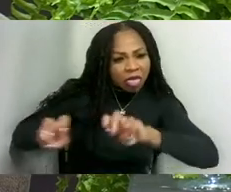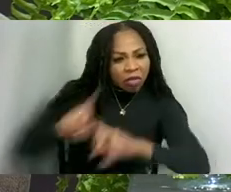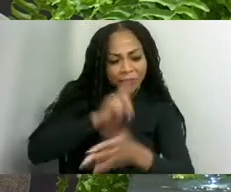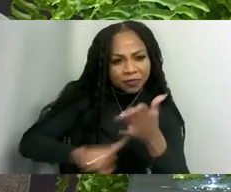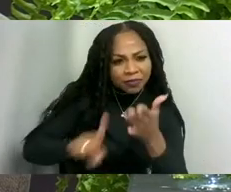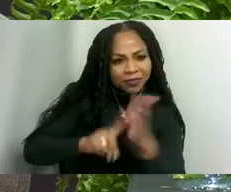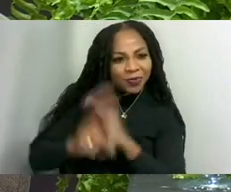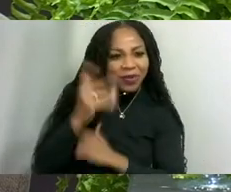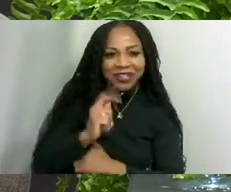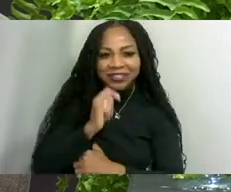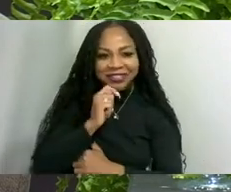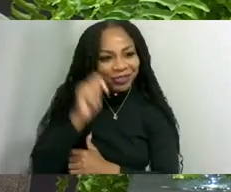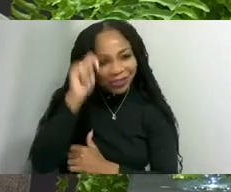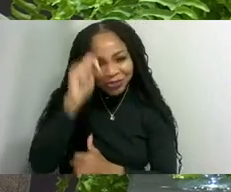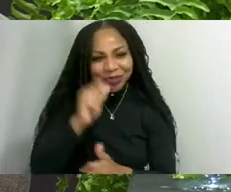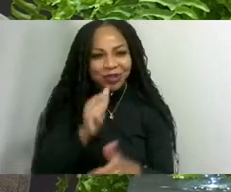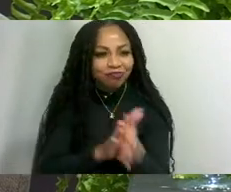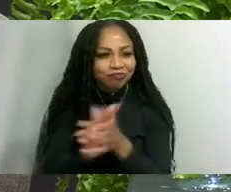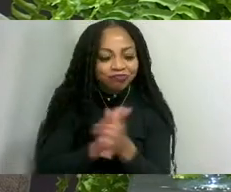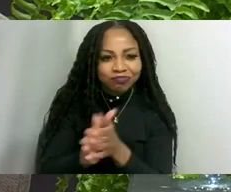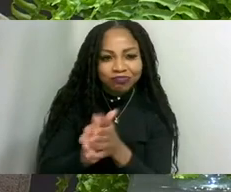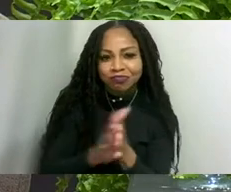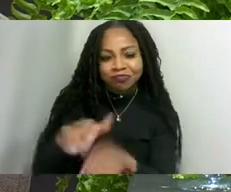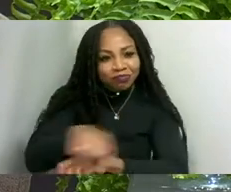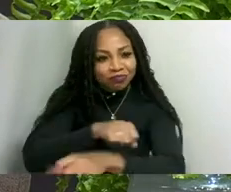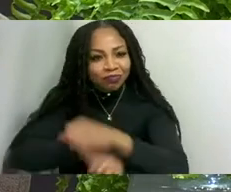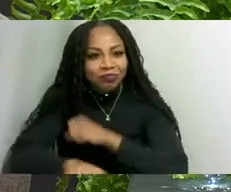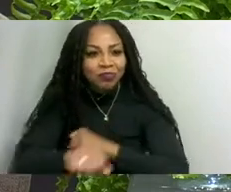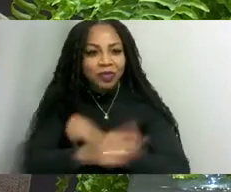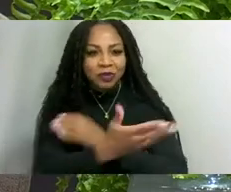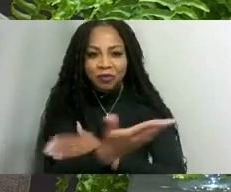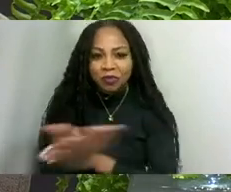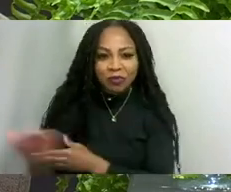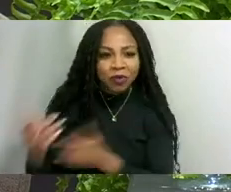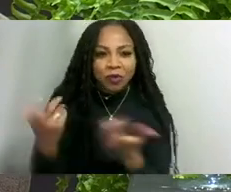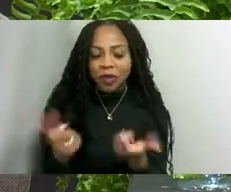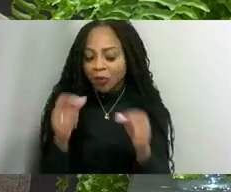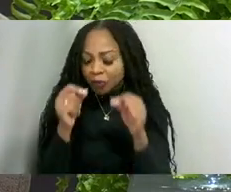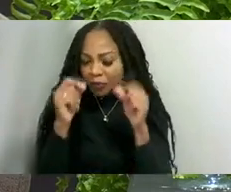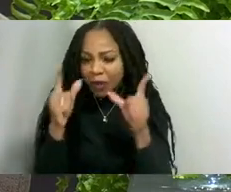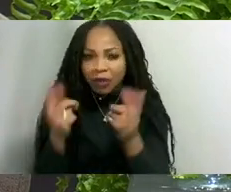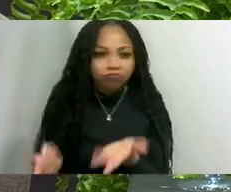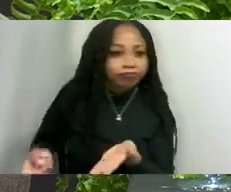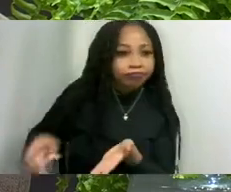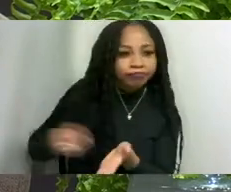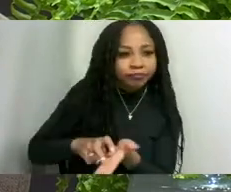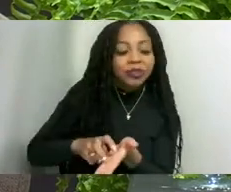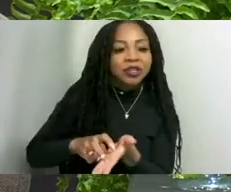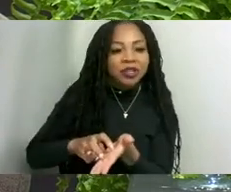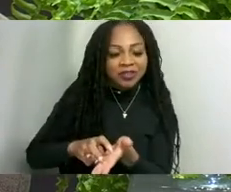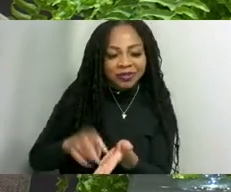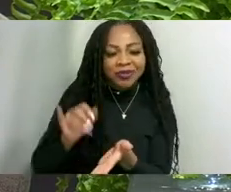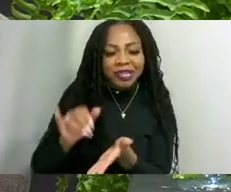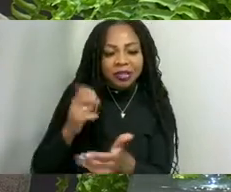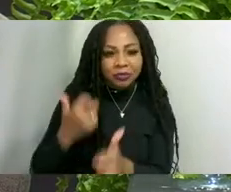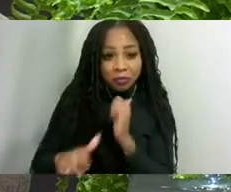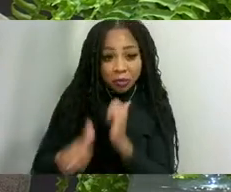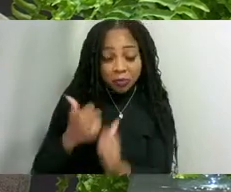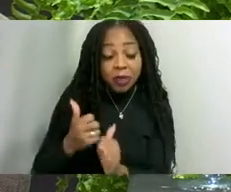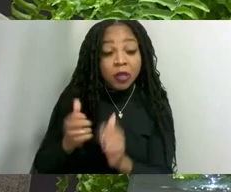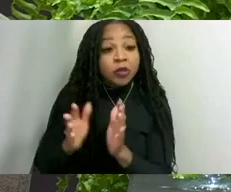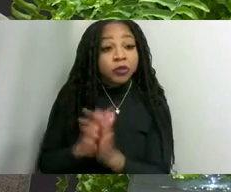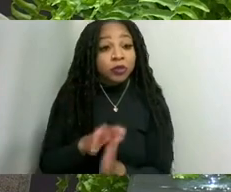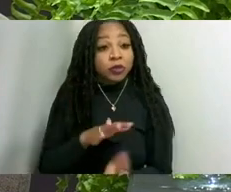morning. So we have a problem. So they wrote to the parents and they